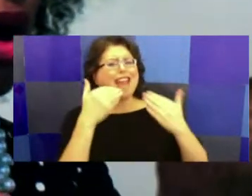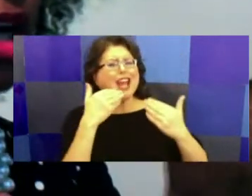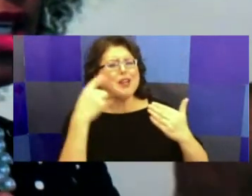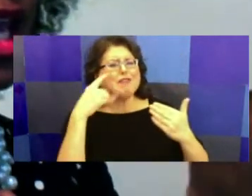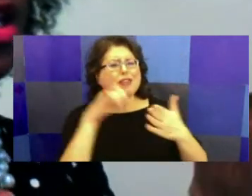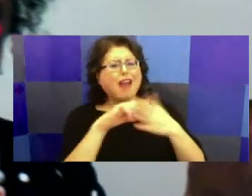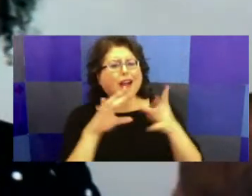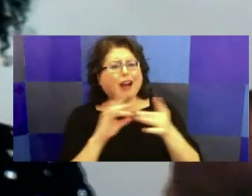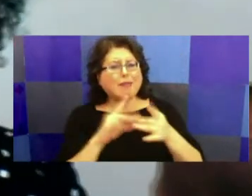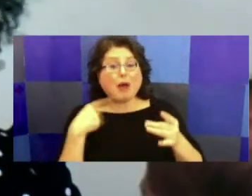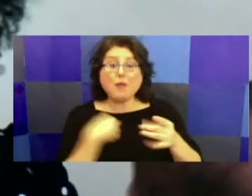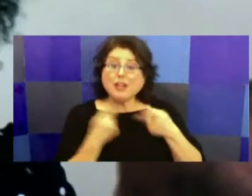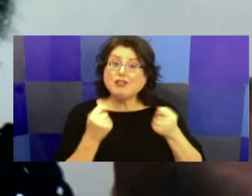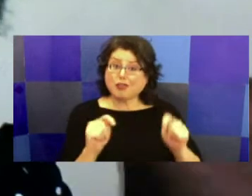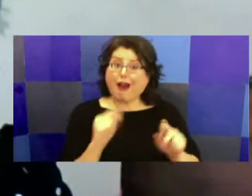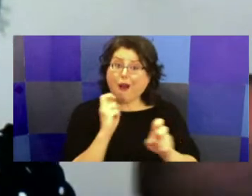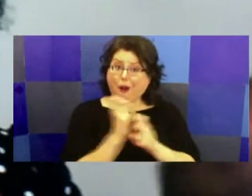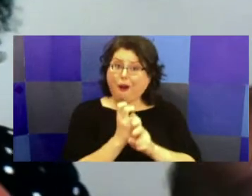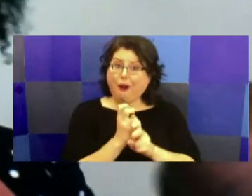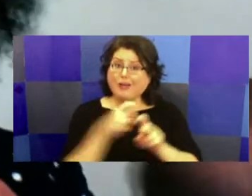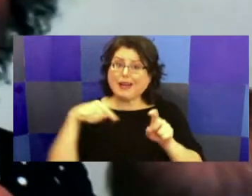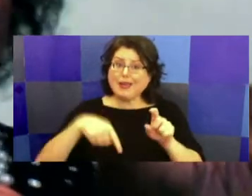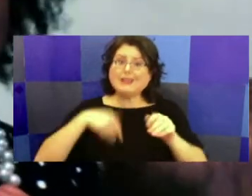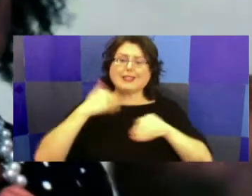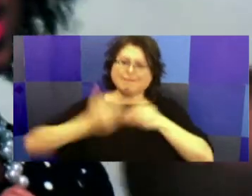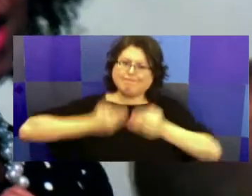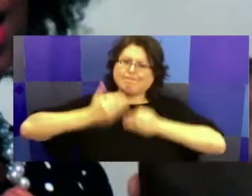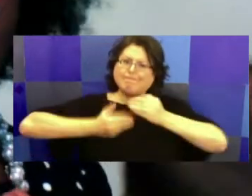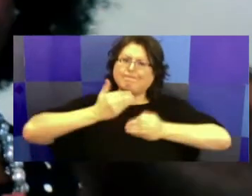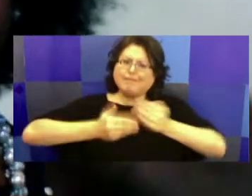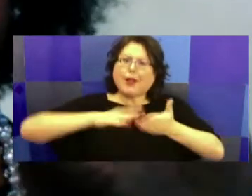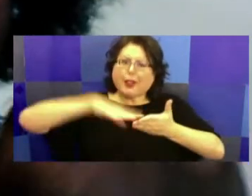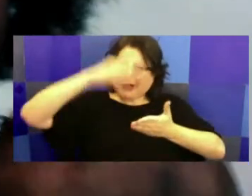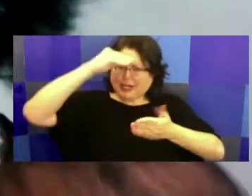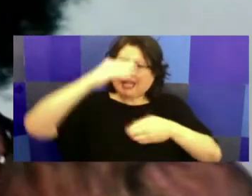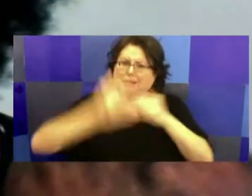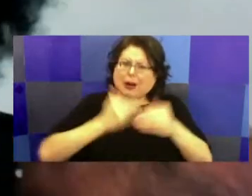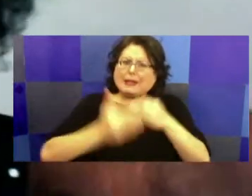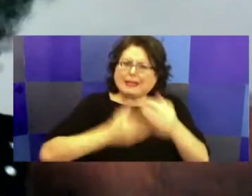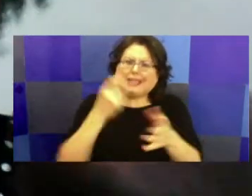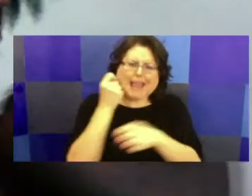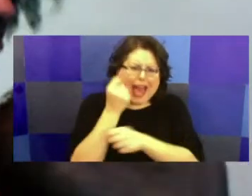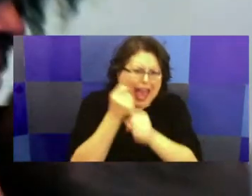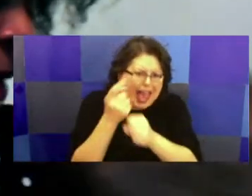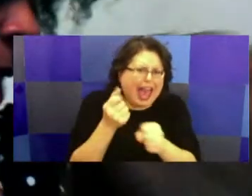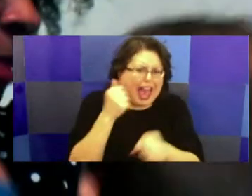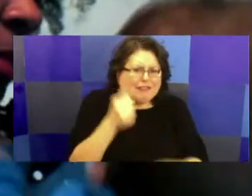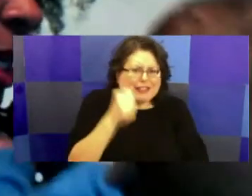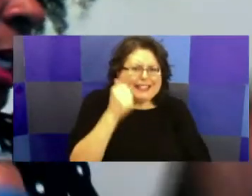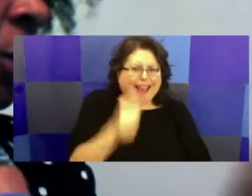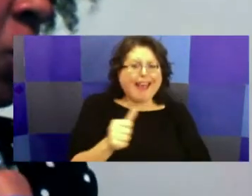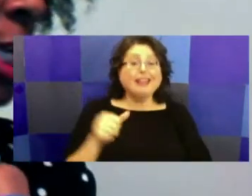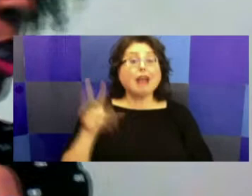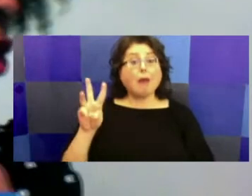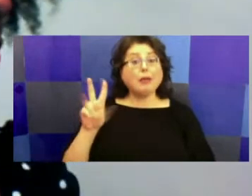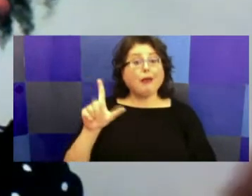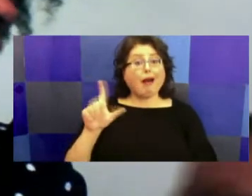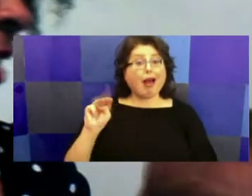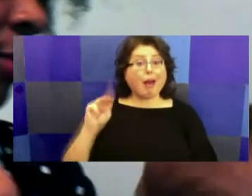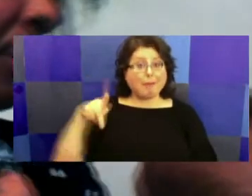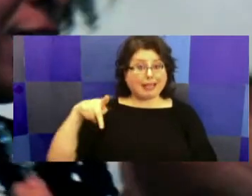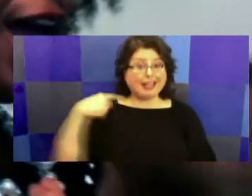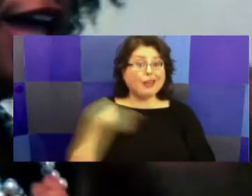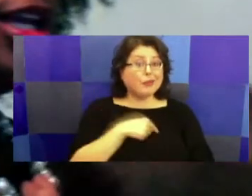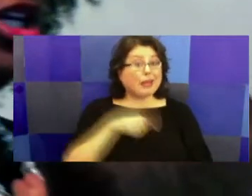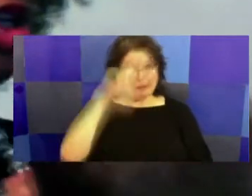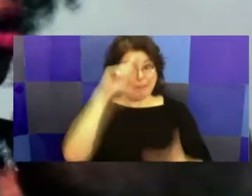try hard, and it's an ongoing learning process every day. So at the WLNP, we do